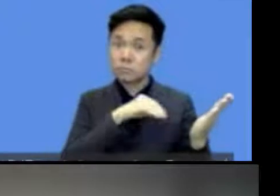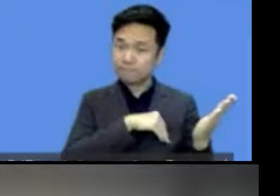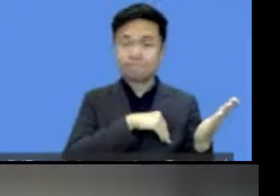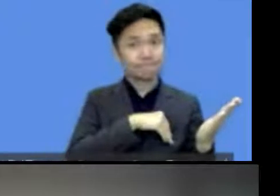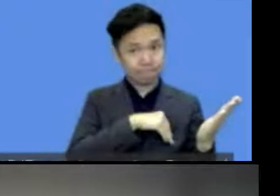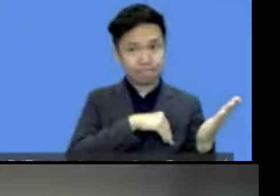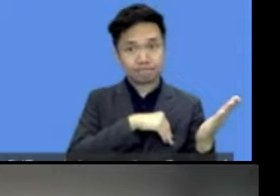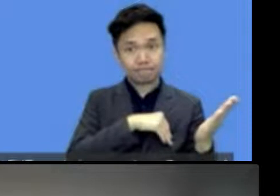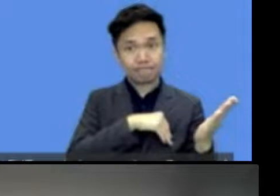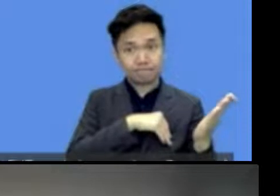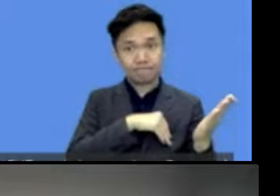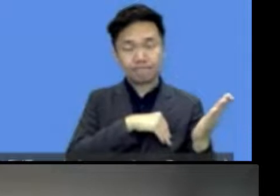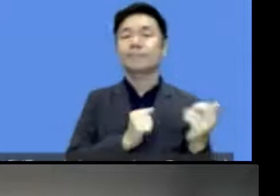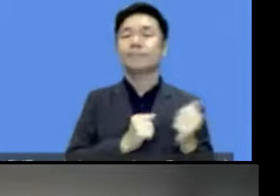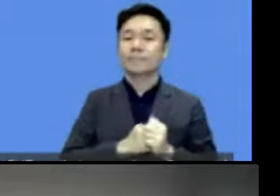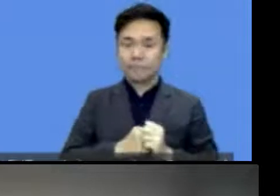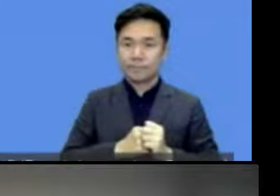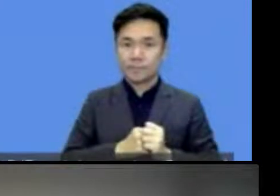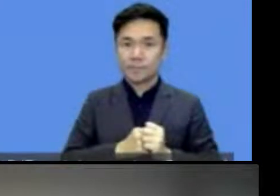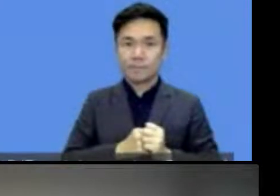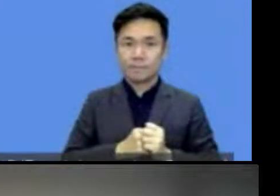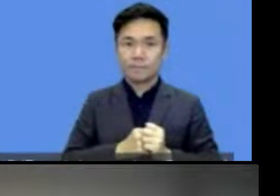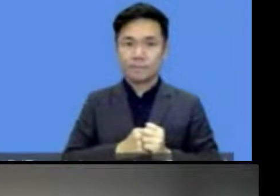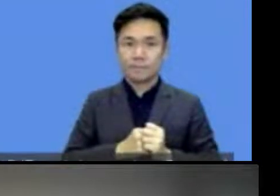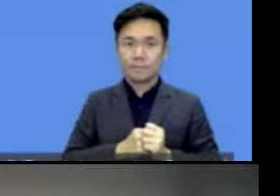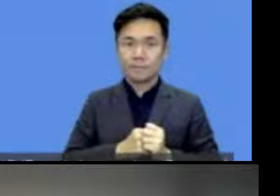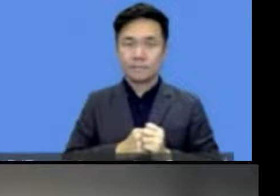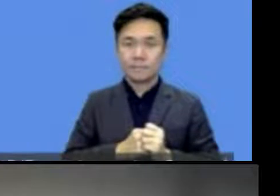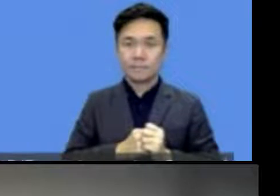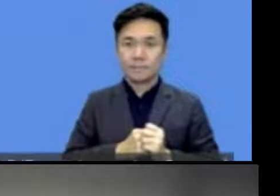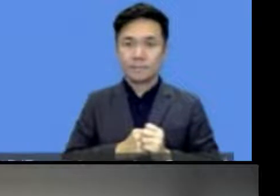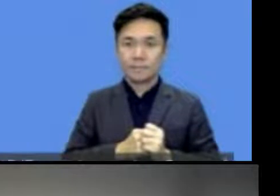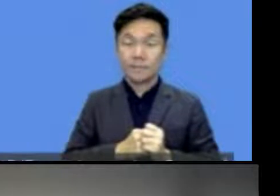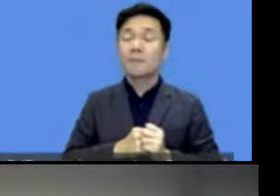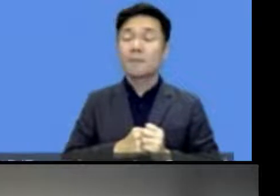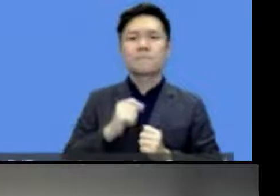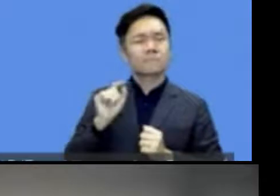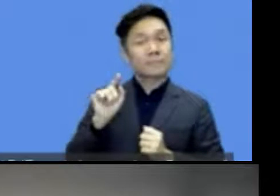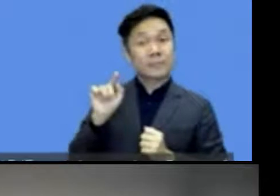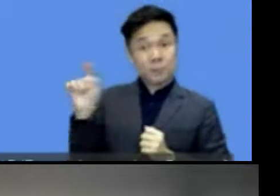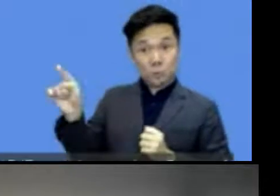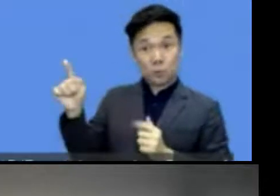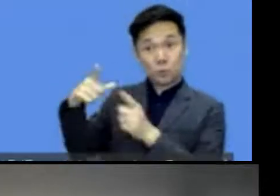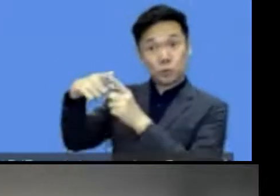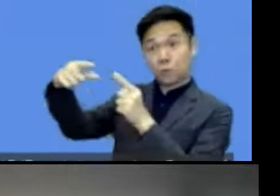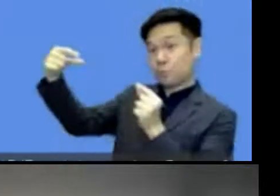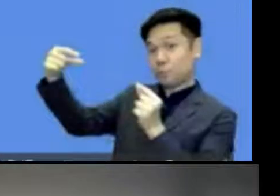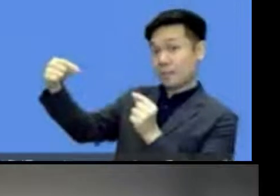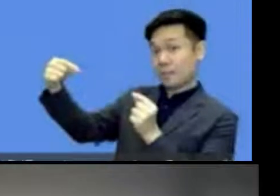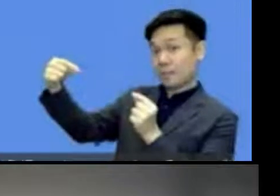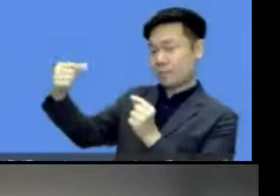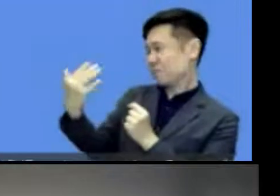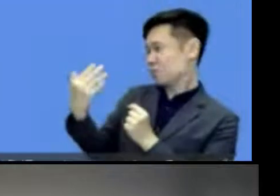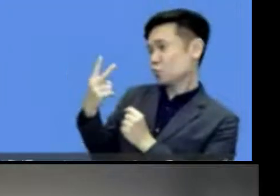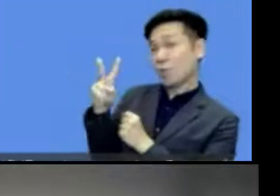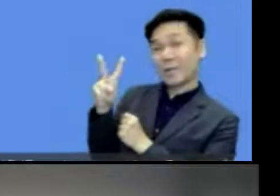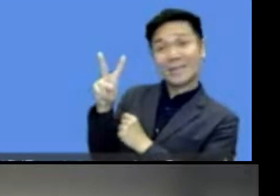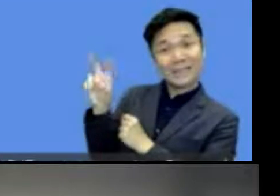levels. But sometimes, like Japan, more than 20 years